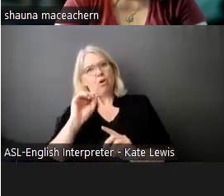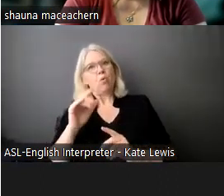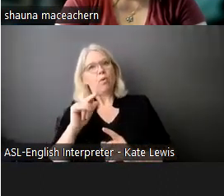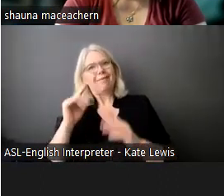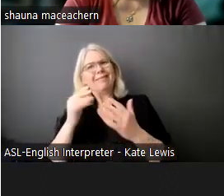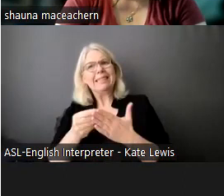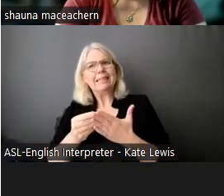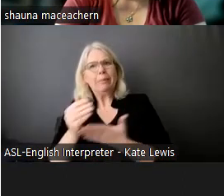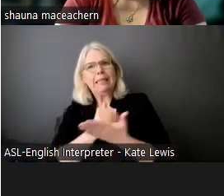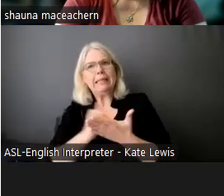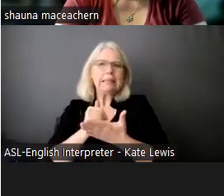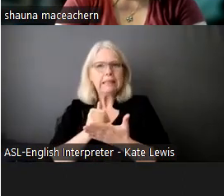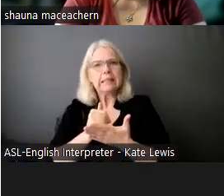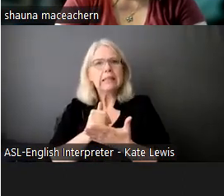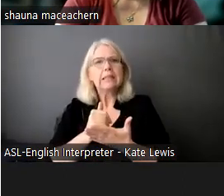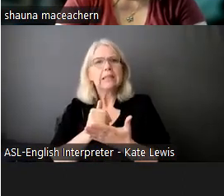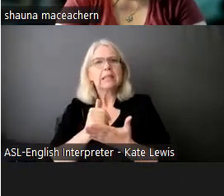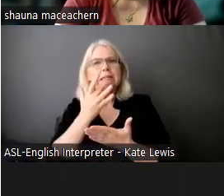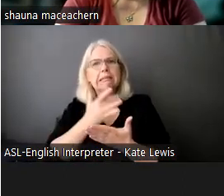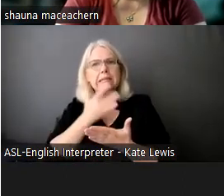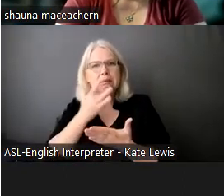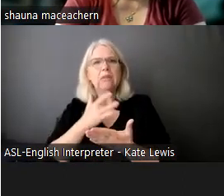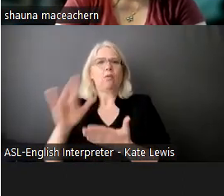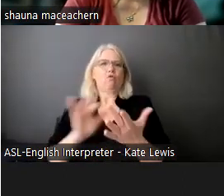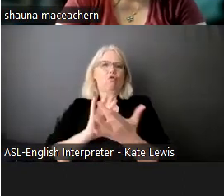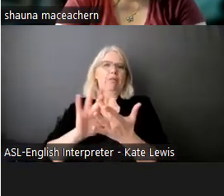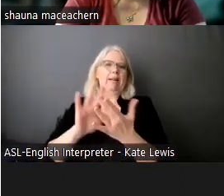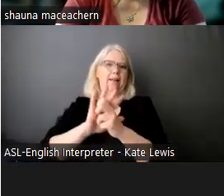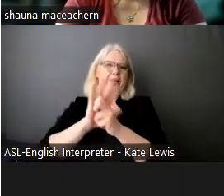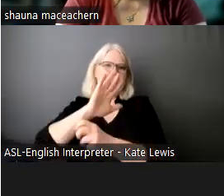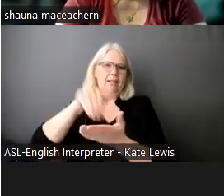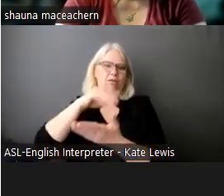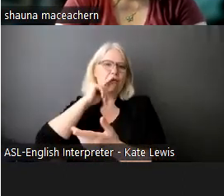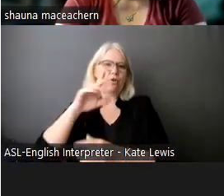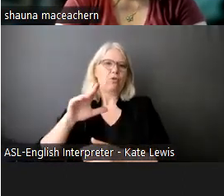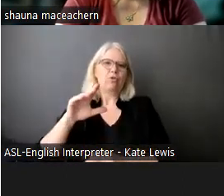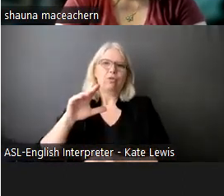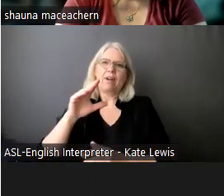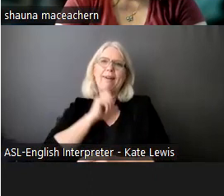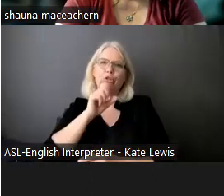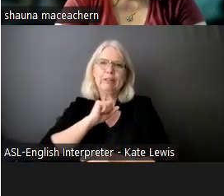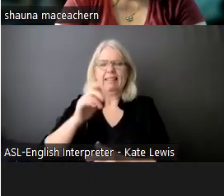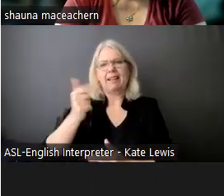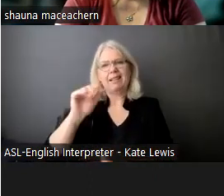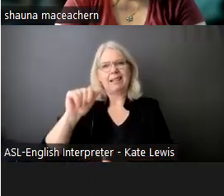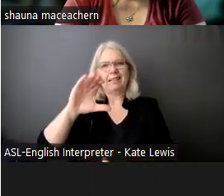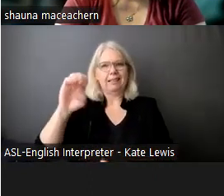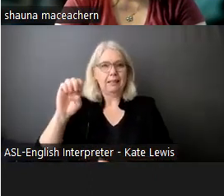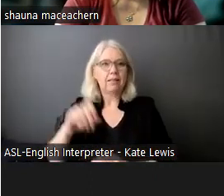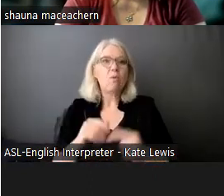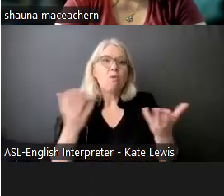Law Center. So again, all these resources are also available through Elder Abuse Prevention Ontario, and also by